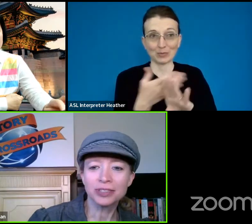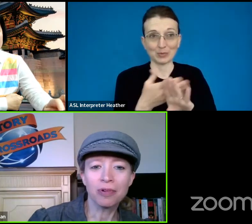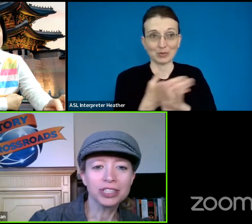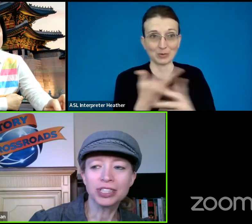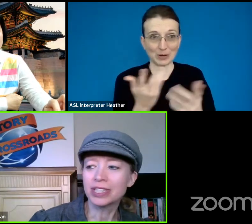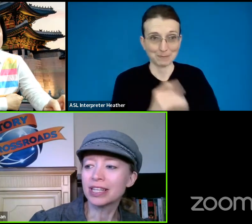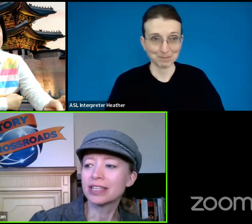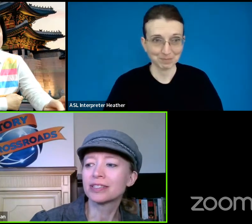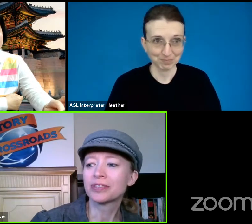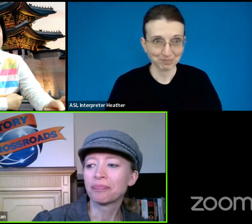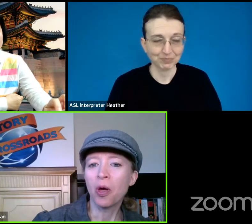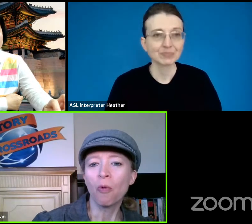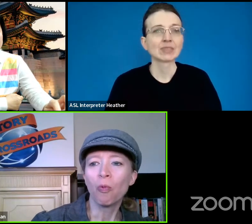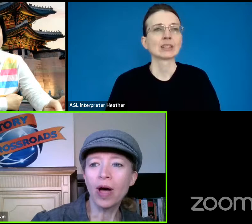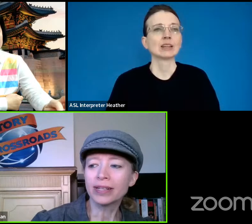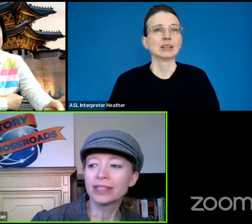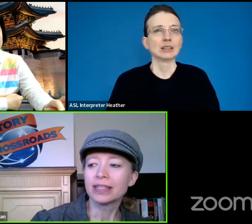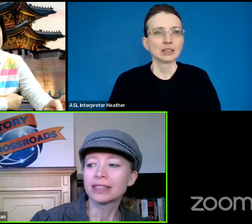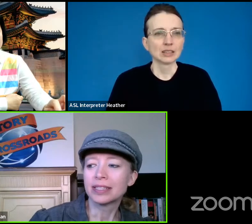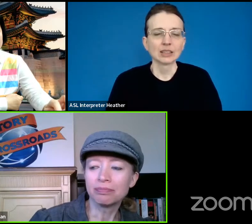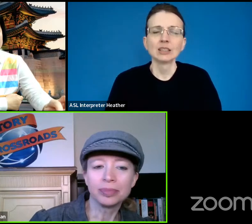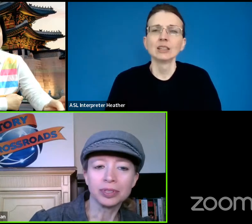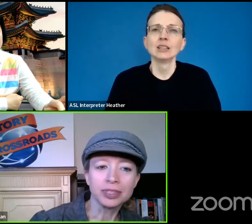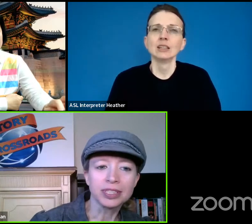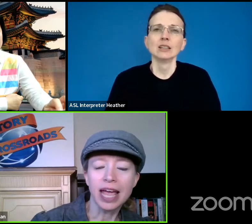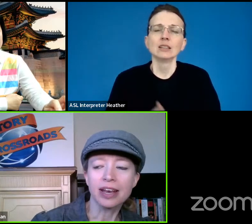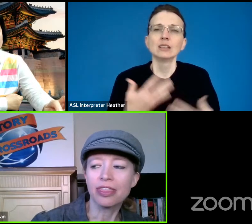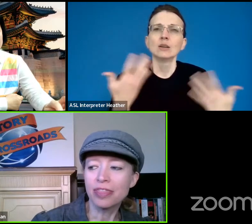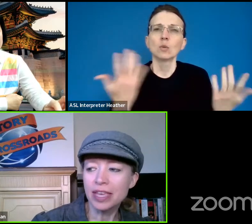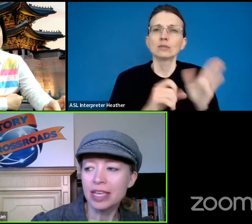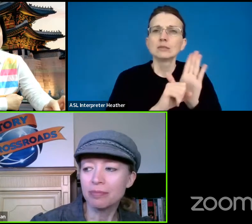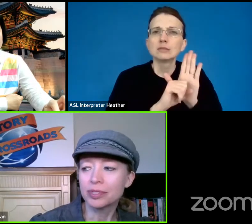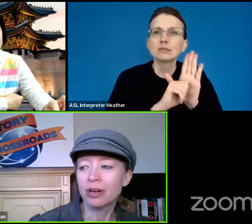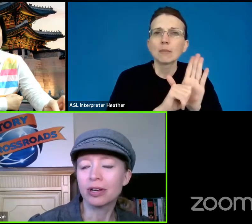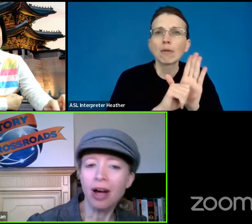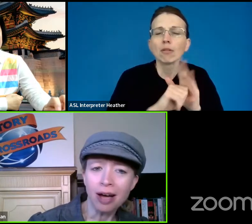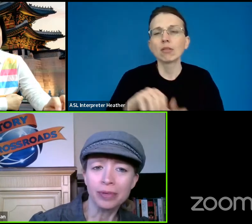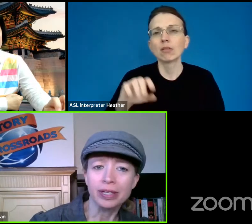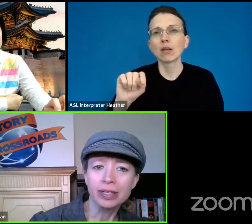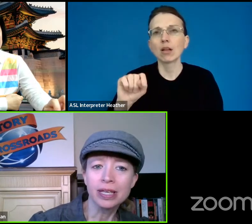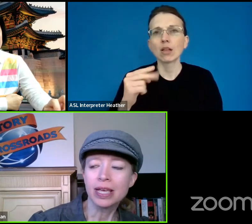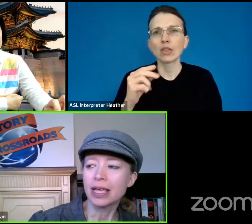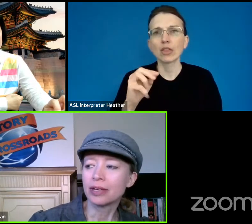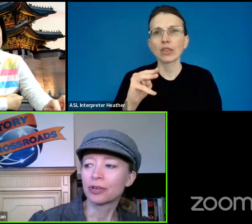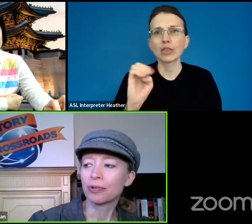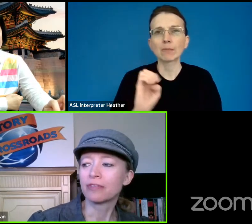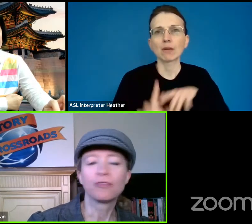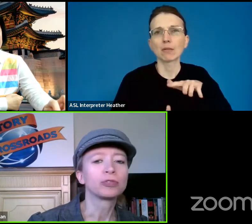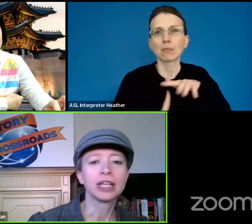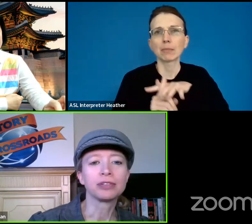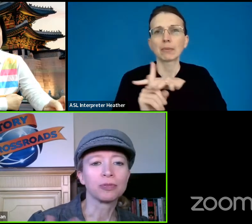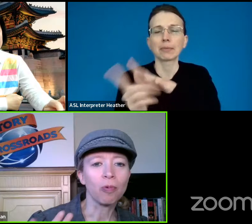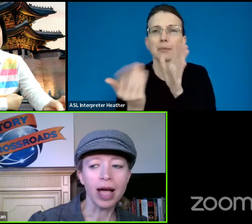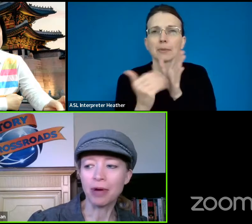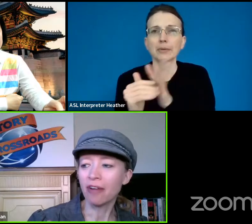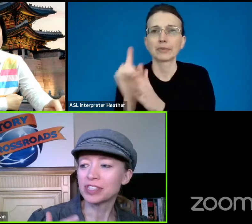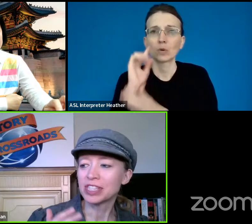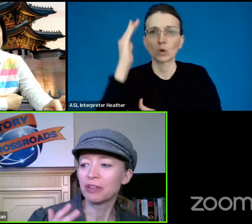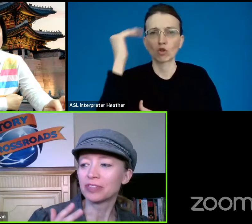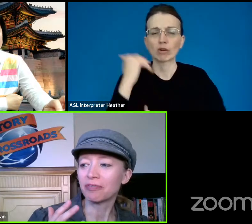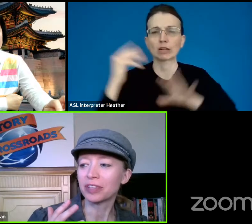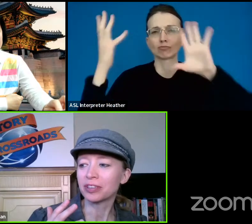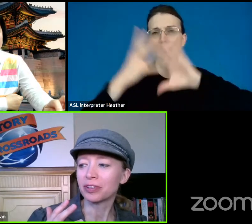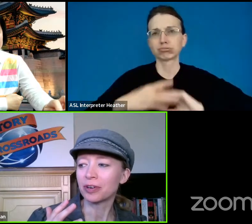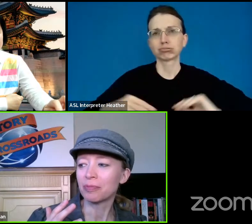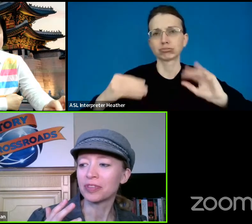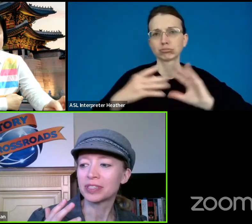our next question is, what symbols and themes are common in Korean folktales and why? Obviously,